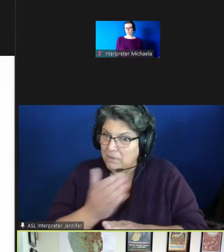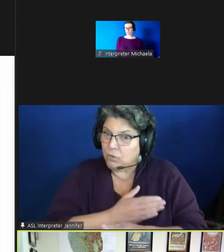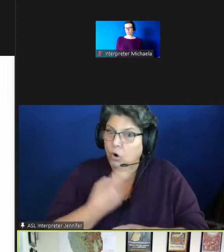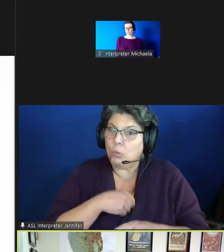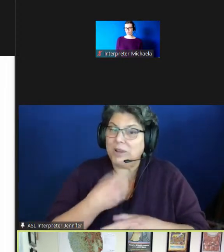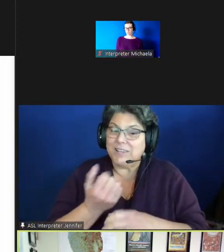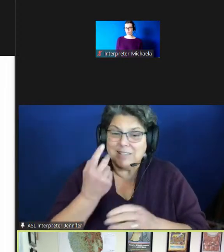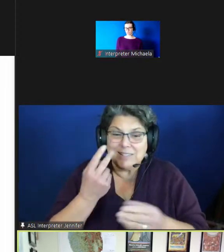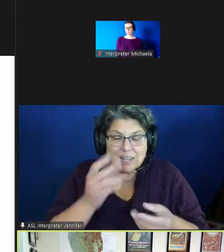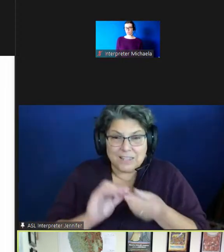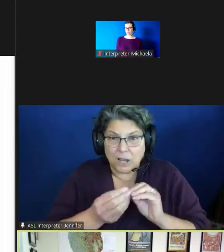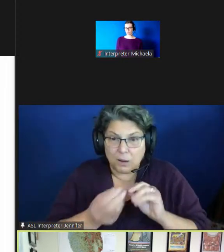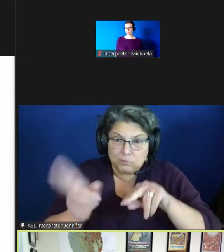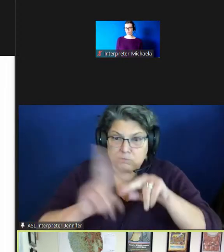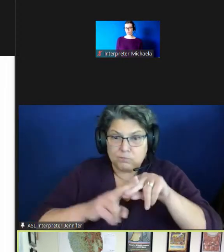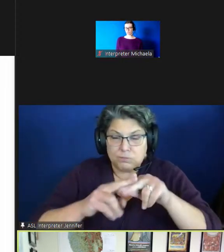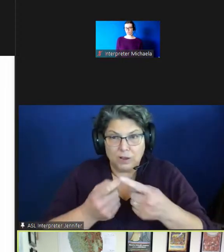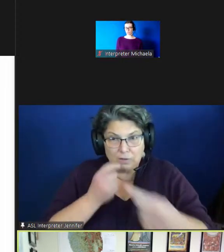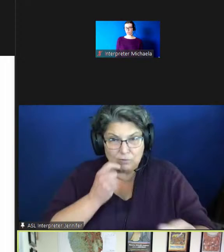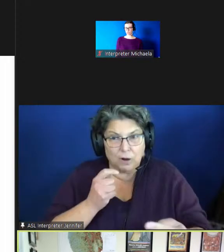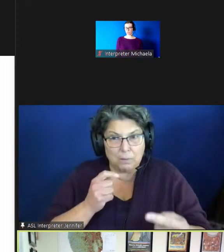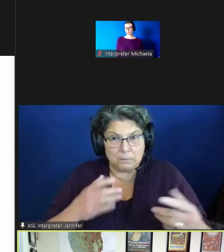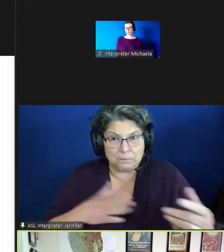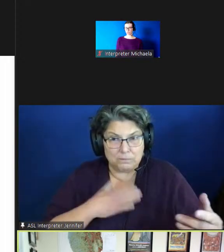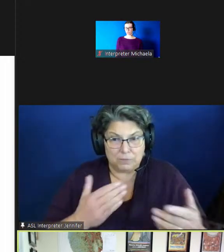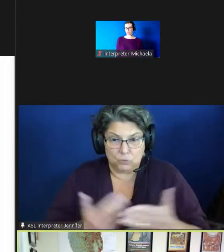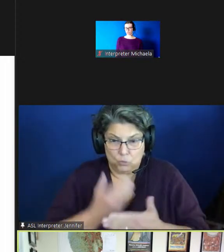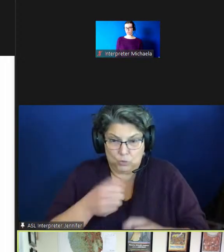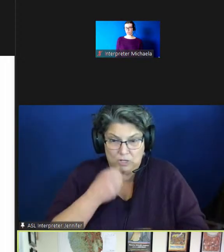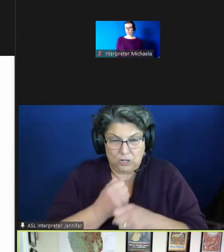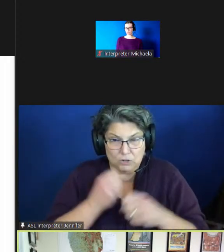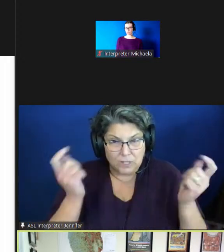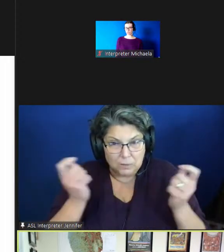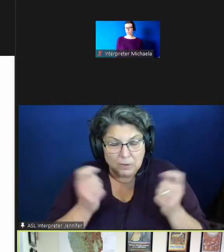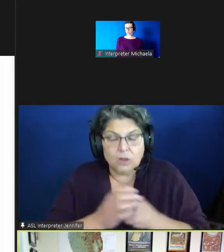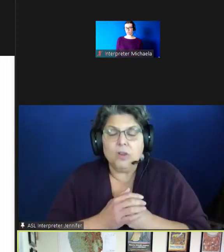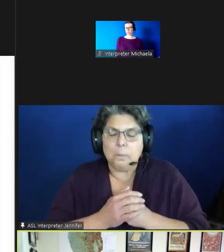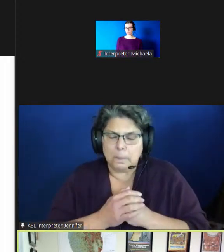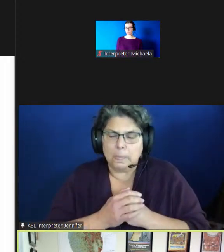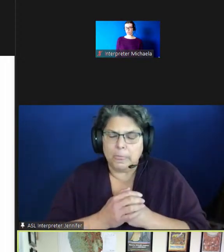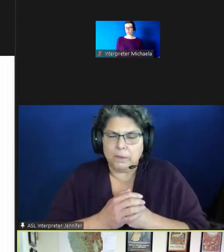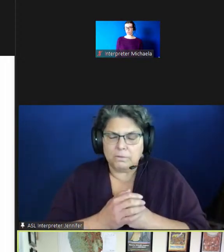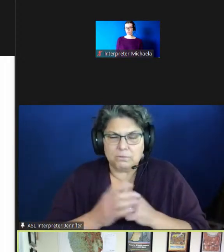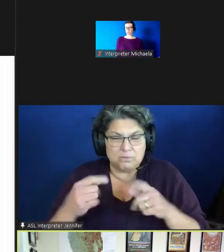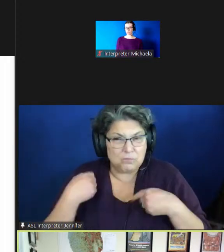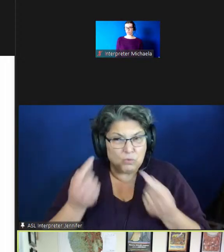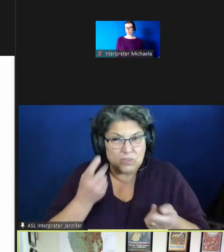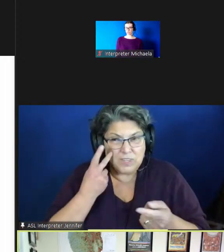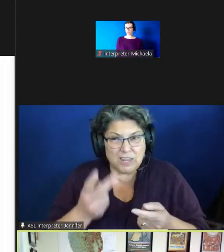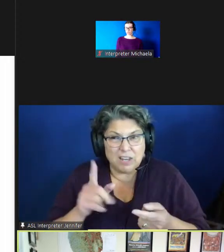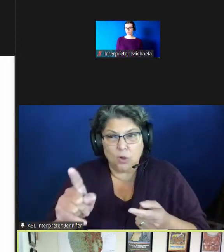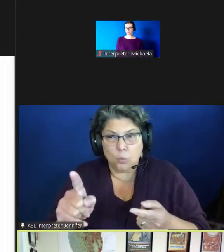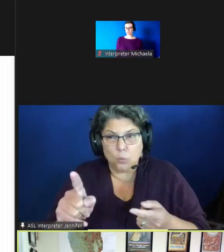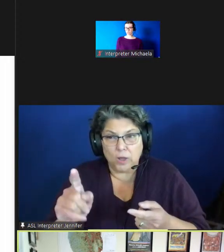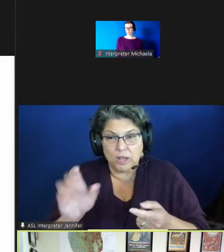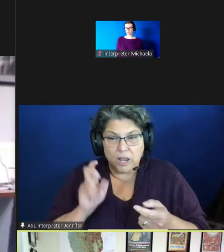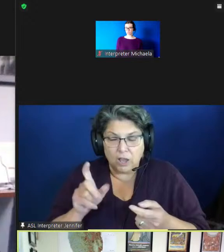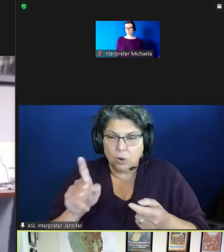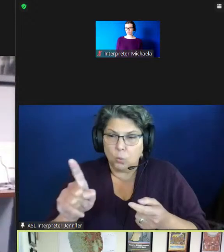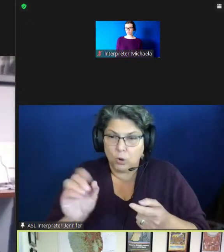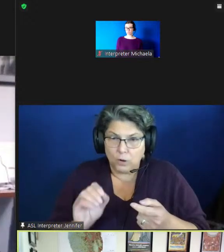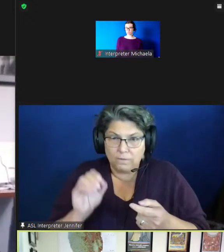health, we received records of 105 new PCR